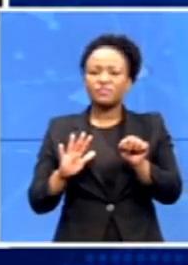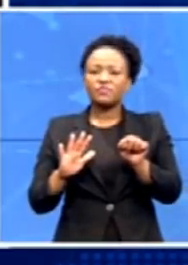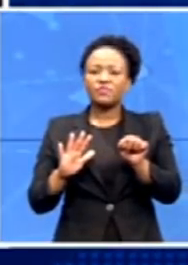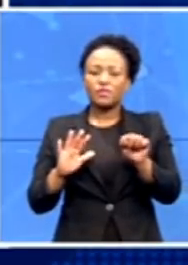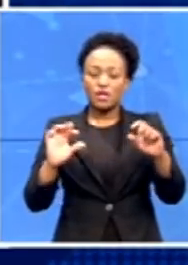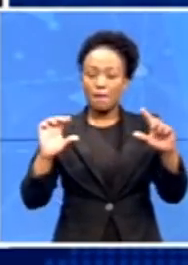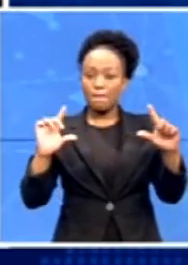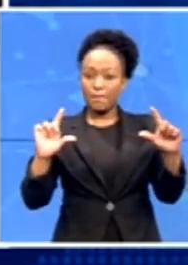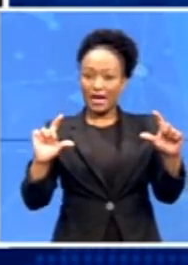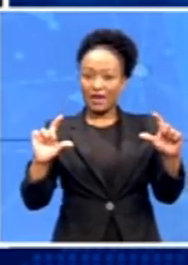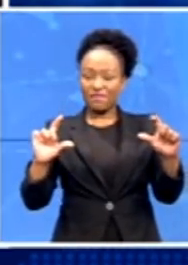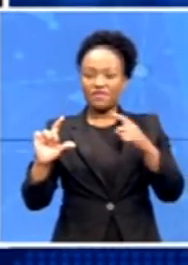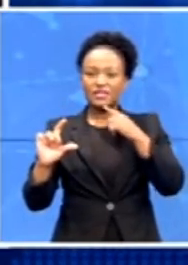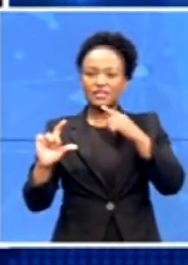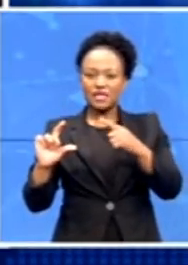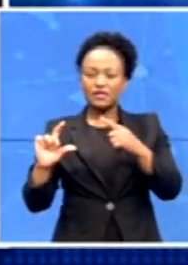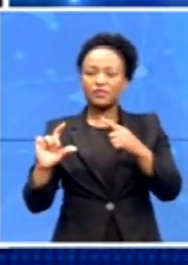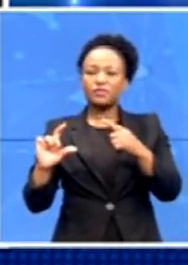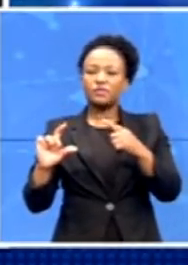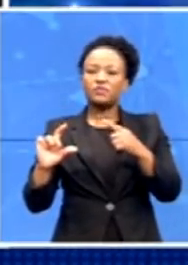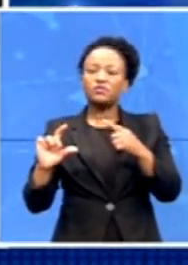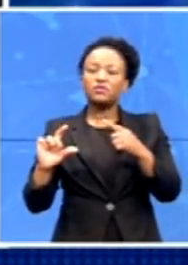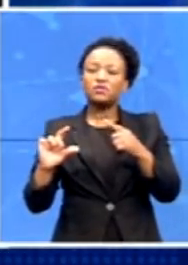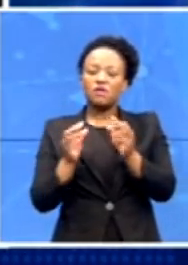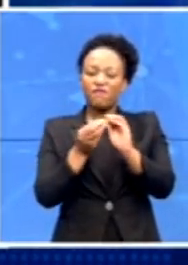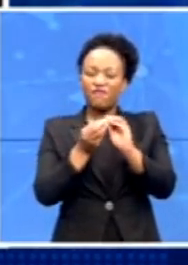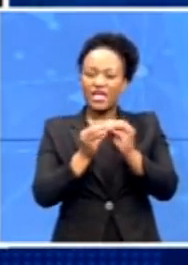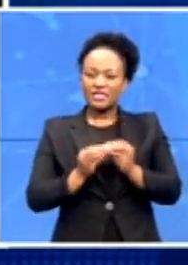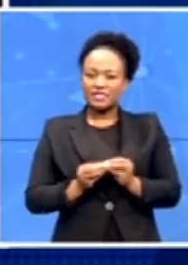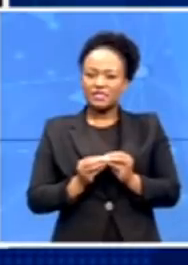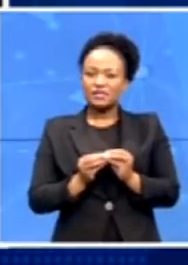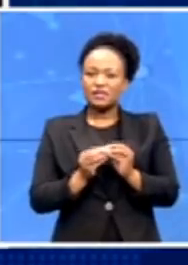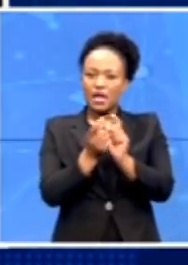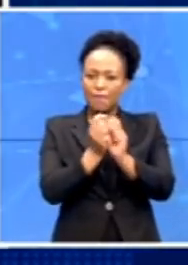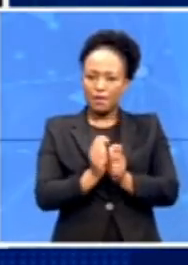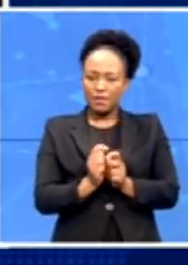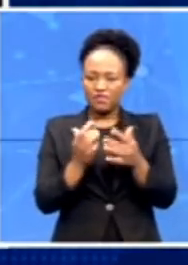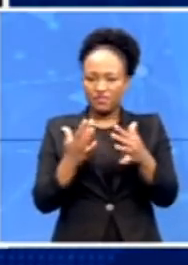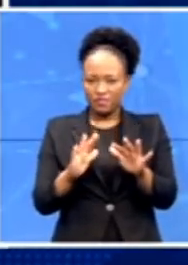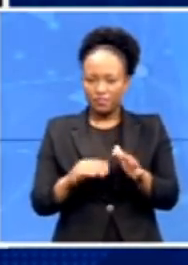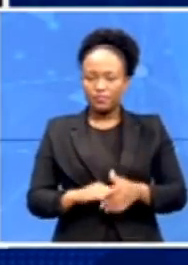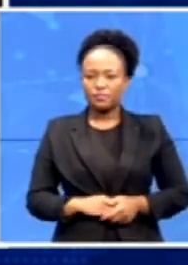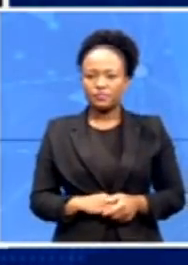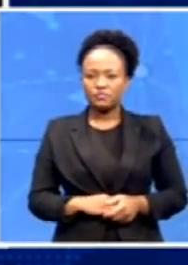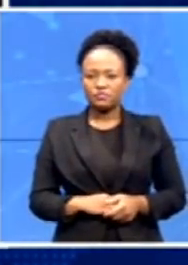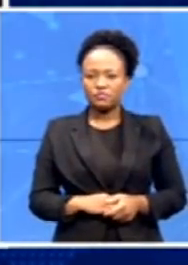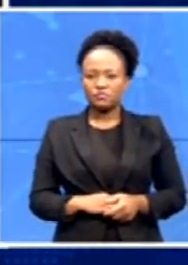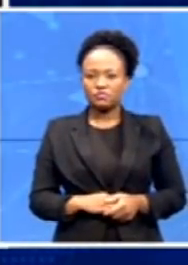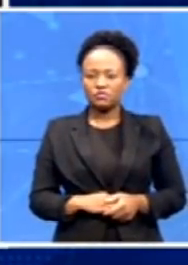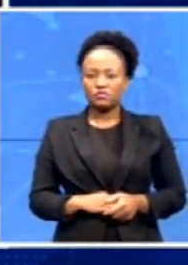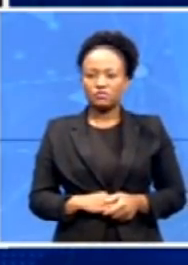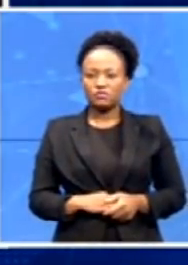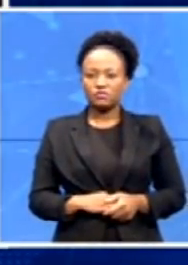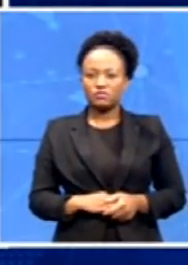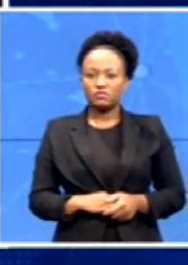and Franks is corrected and amended, not amendment, but amended to read as Rochelle Gordon